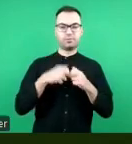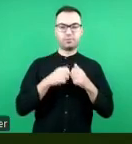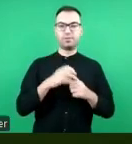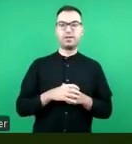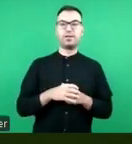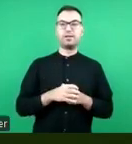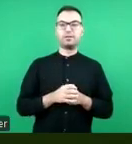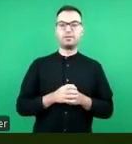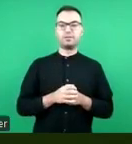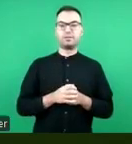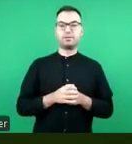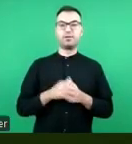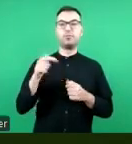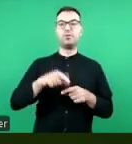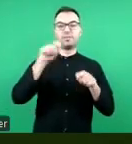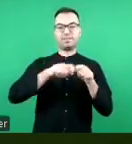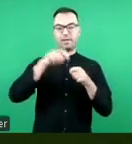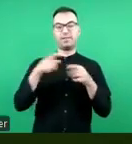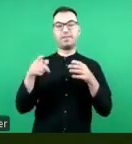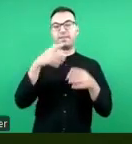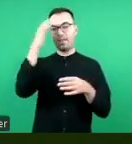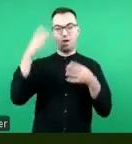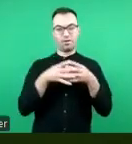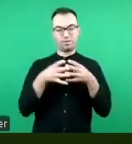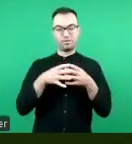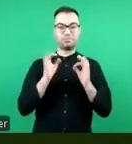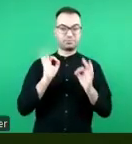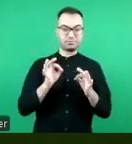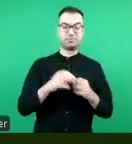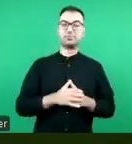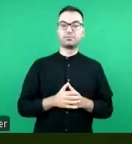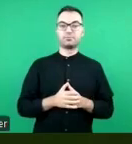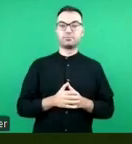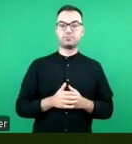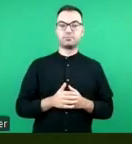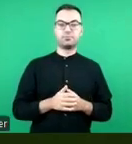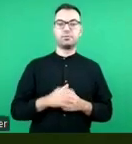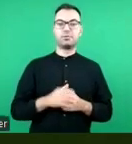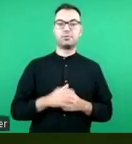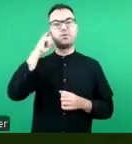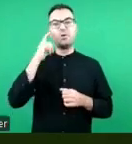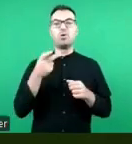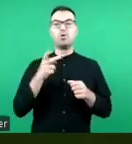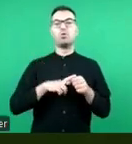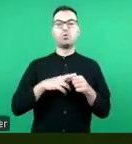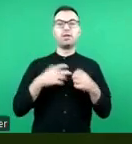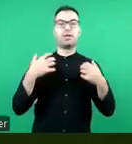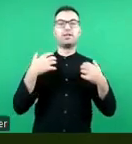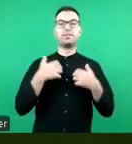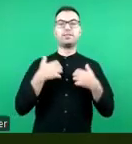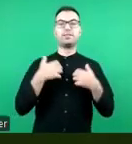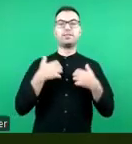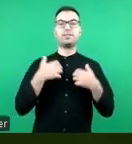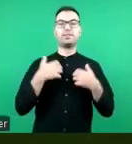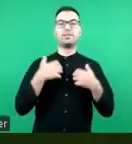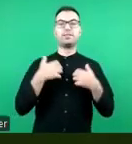approach to test this and to actually figure out what species drive these changes, and